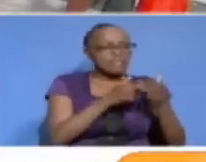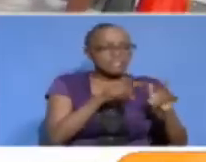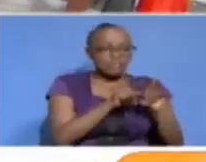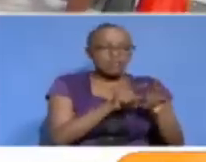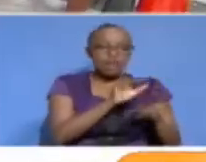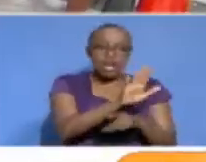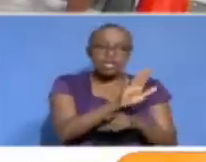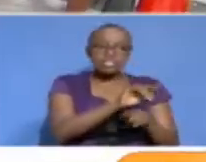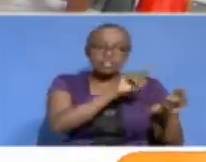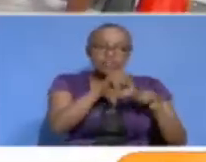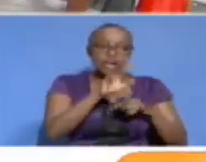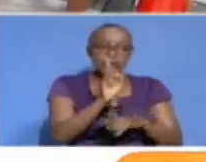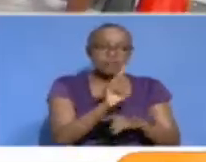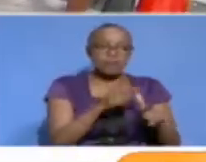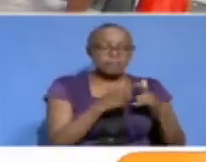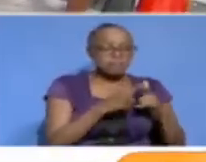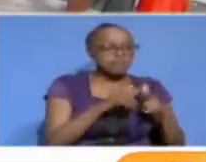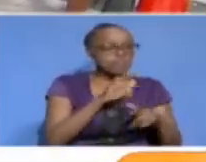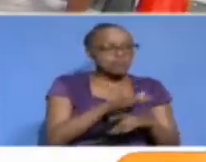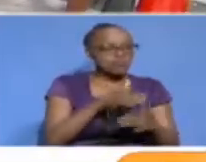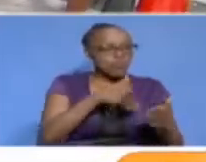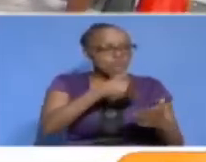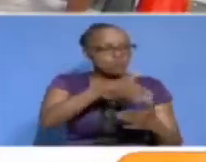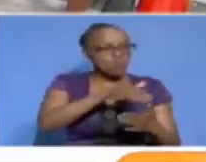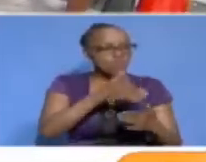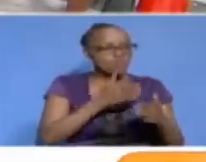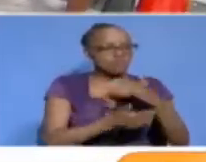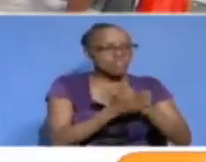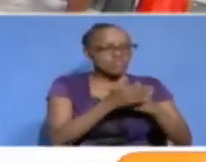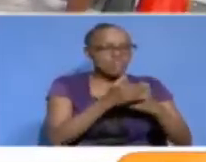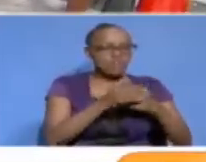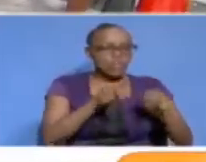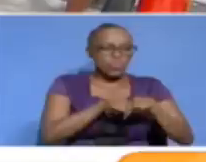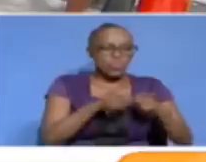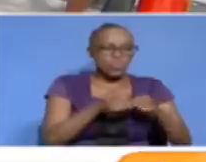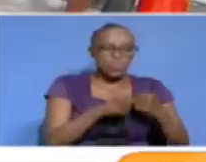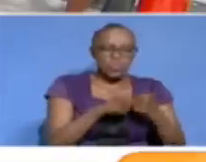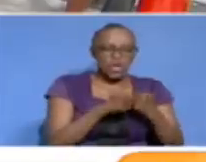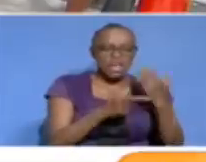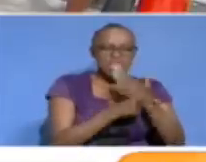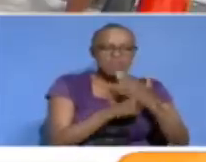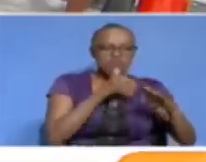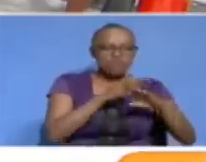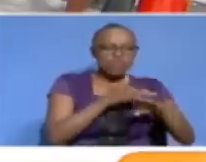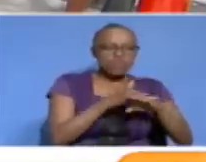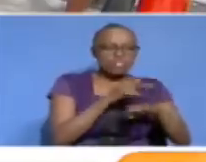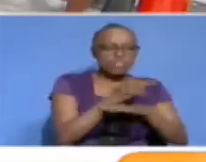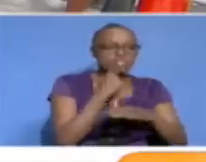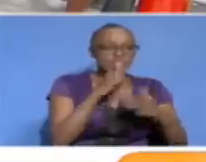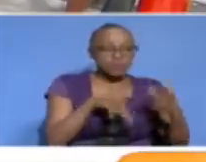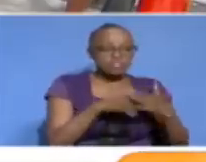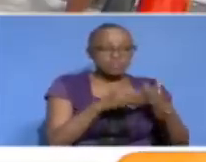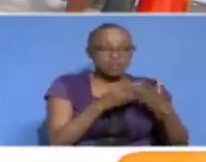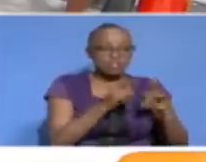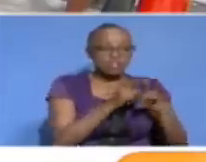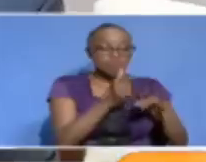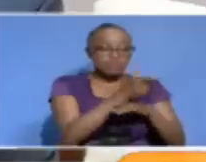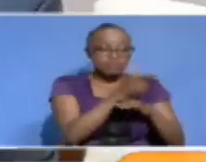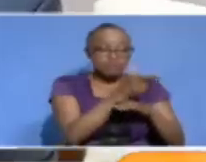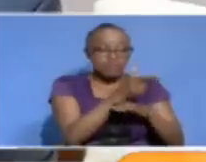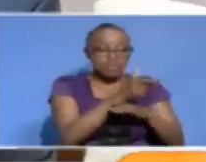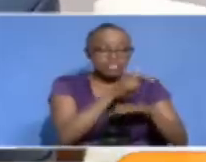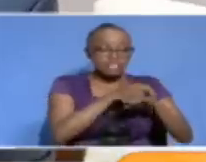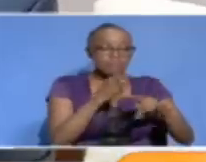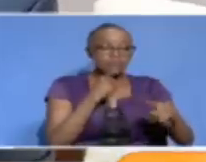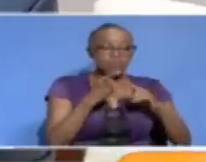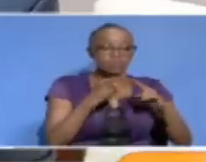Okay, wacha akuje Nairobi na mkaranga asubuhi. It should not spoil the good name of Kikuyus. alikuwa anaongea Kikuyu. Why you have not put that clip for Kikuyu when he